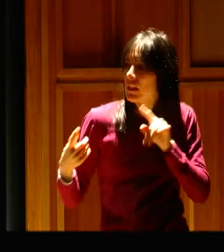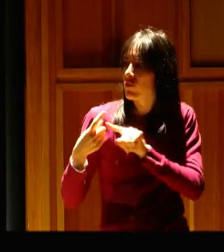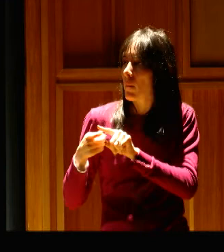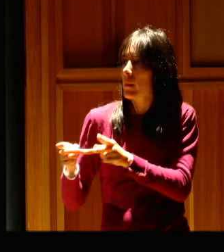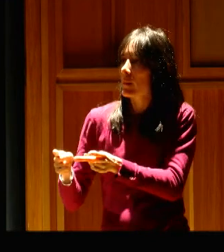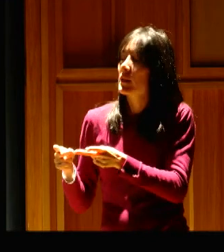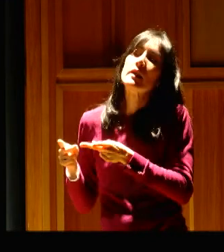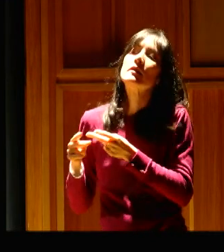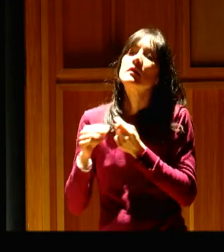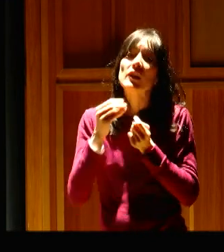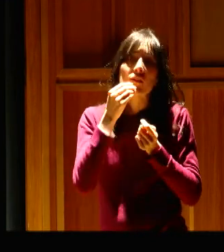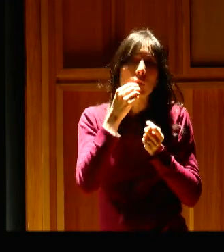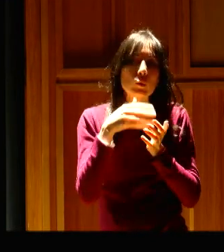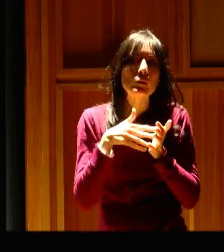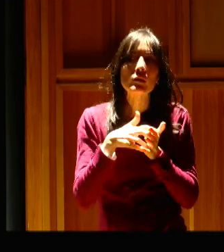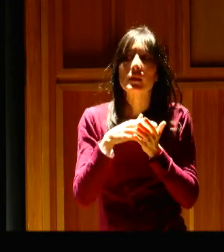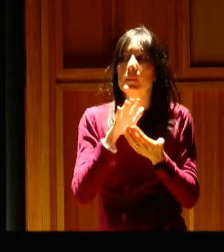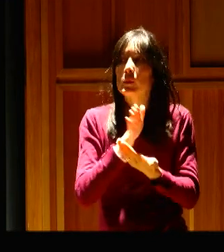and music